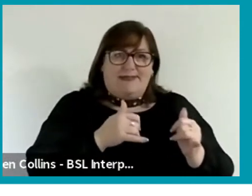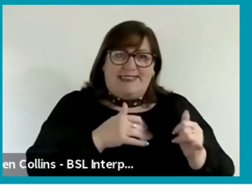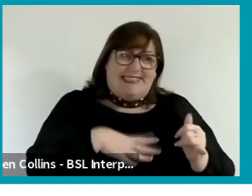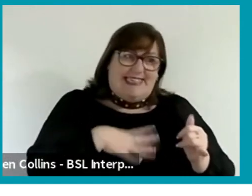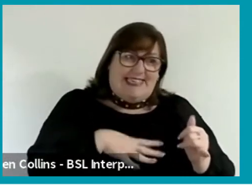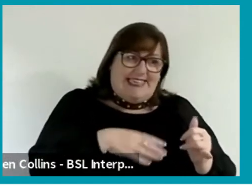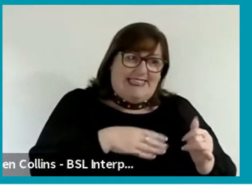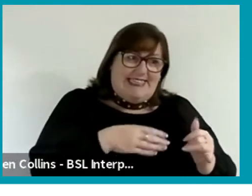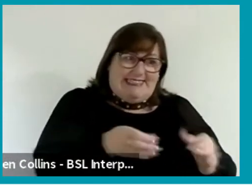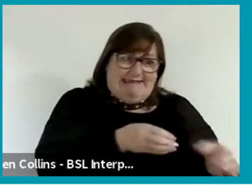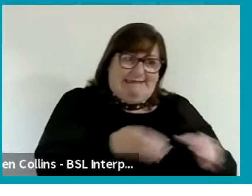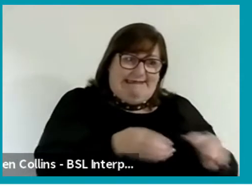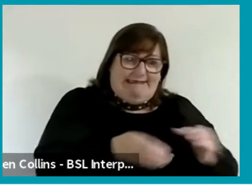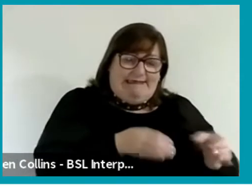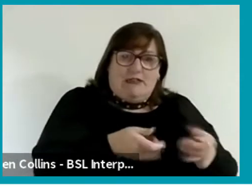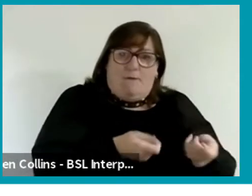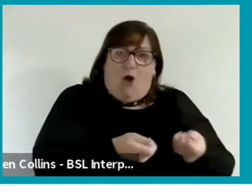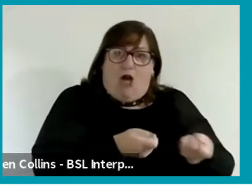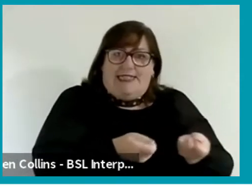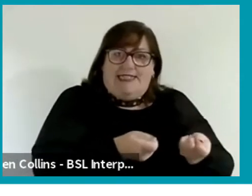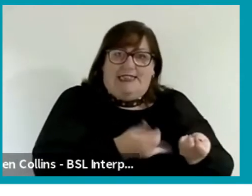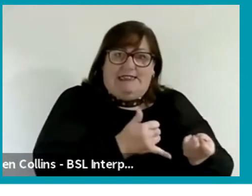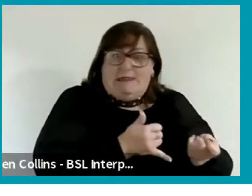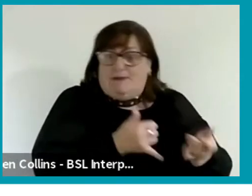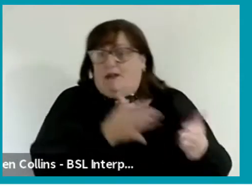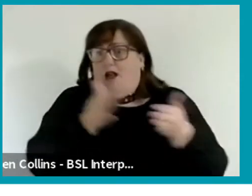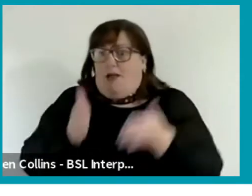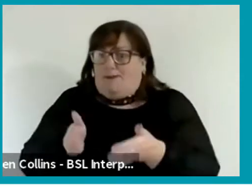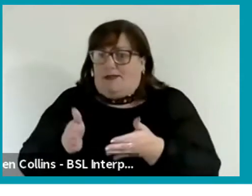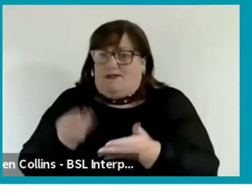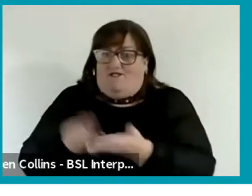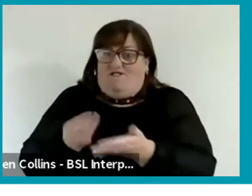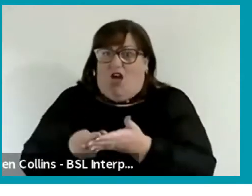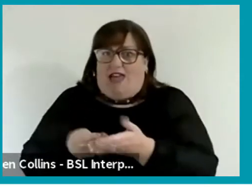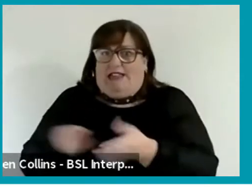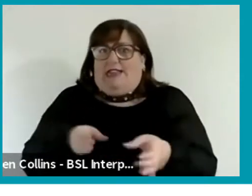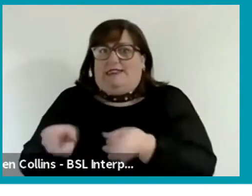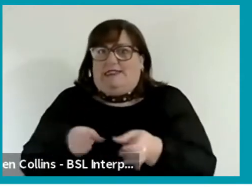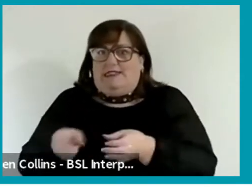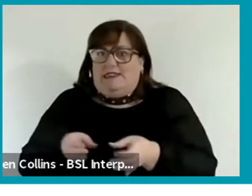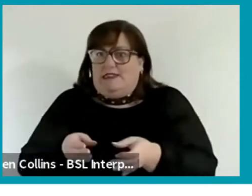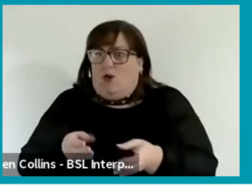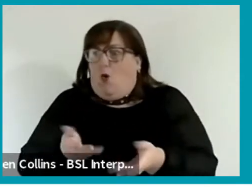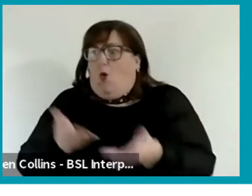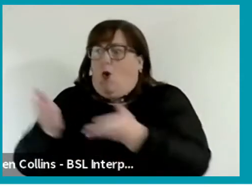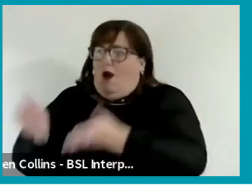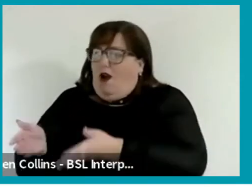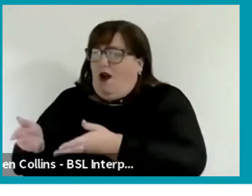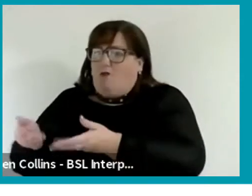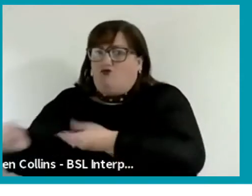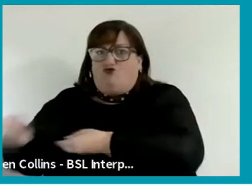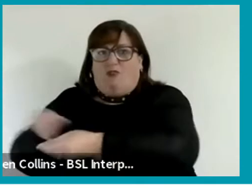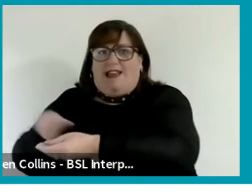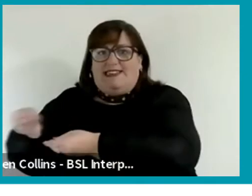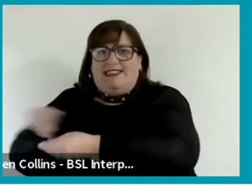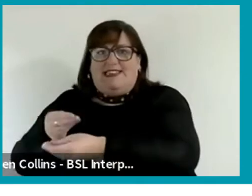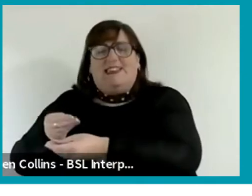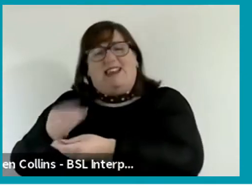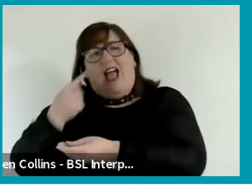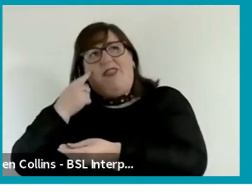for operations, of course, finance and trading. You will definitely see more of them next year, since we